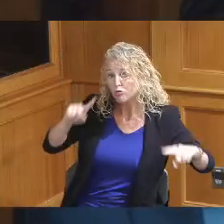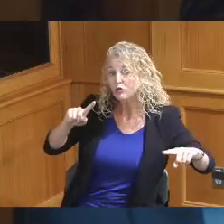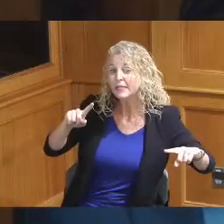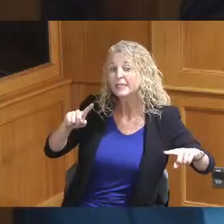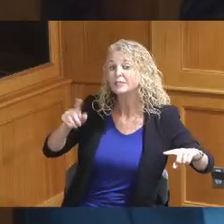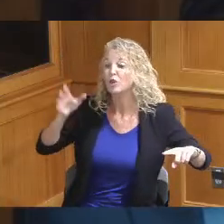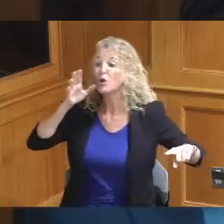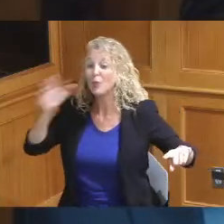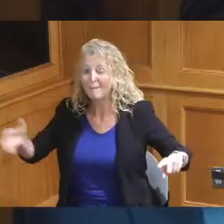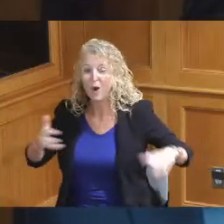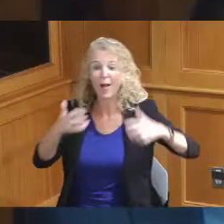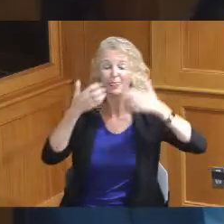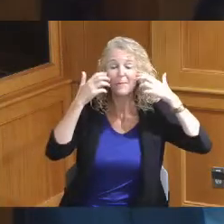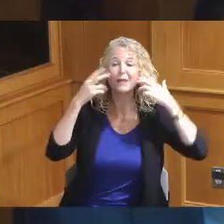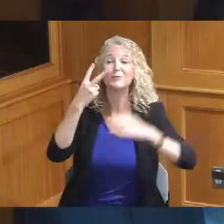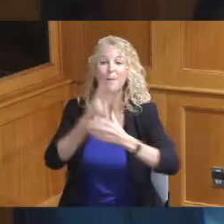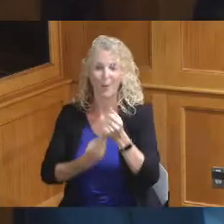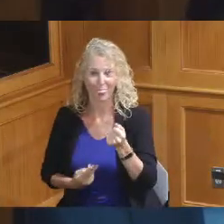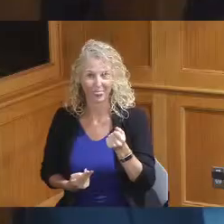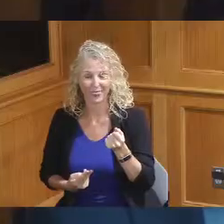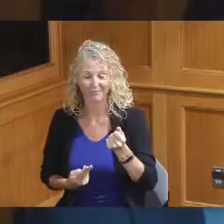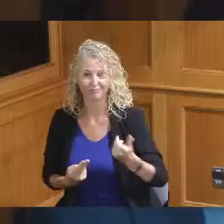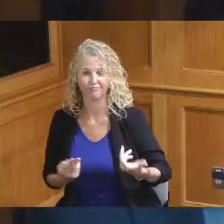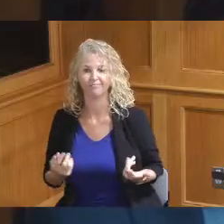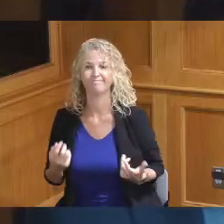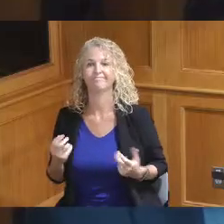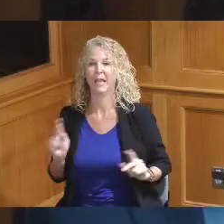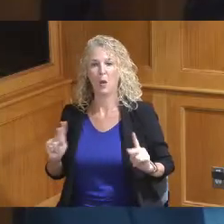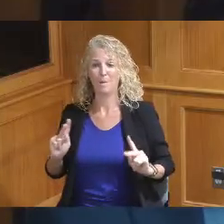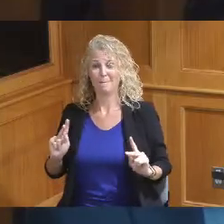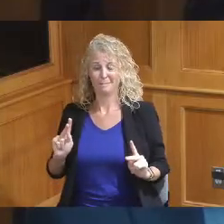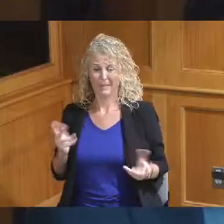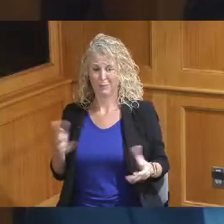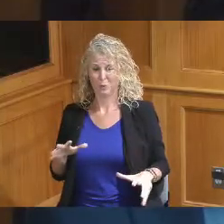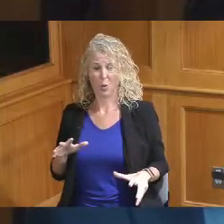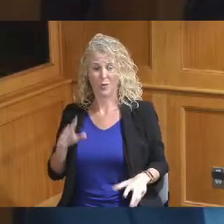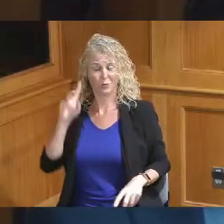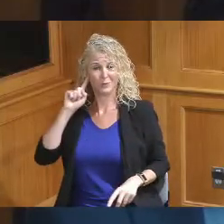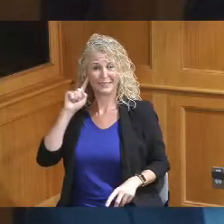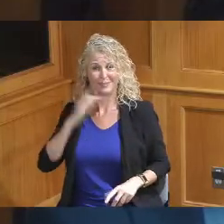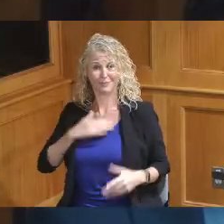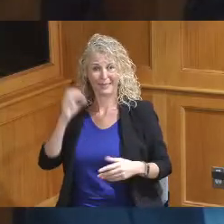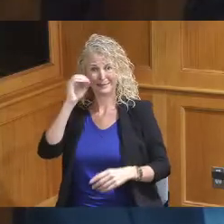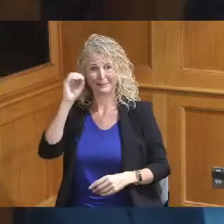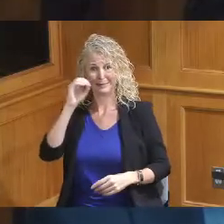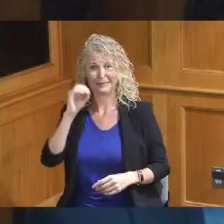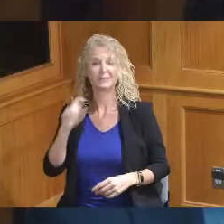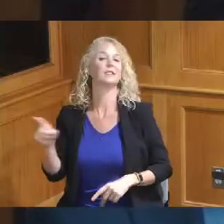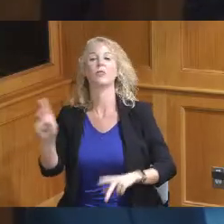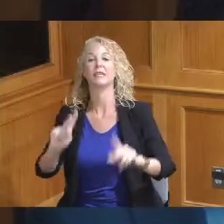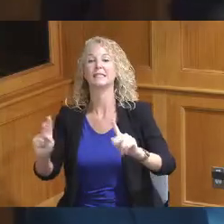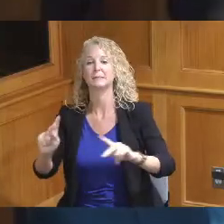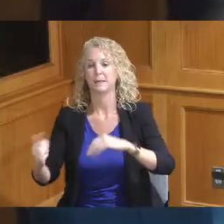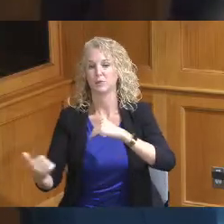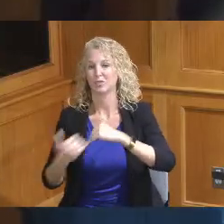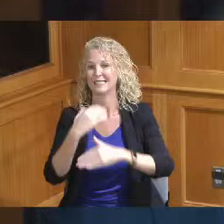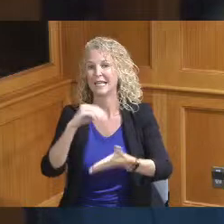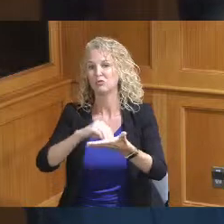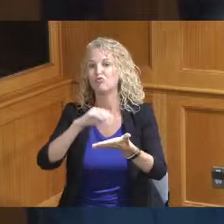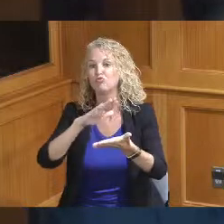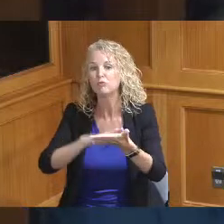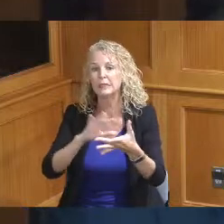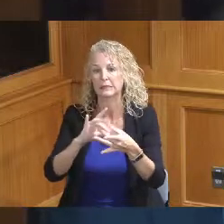Bengals? Now, no one wants to hear me out on that, but that's what the people are saying. Now, these people are just people that wrote in.